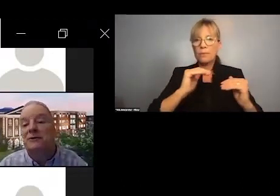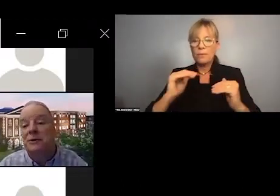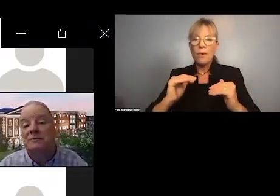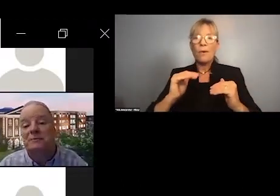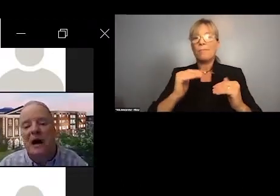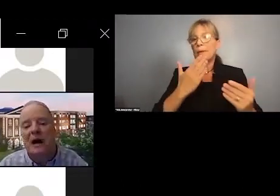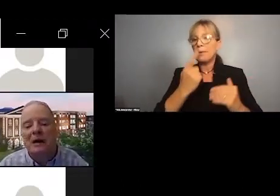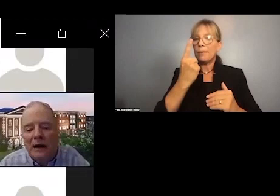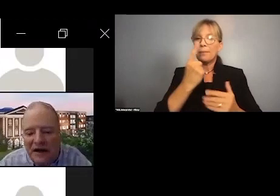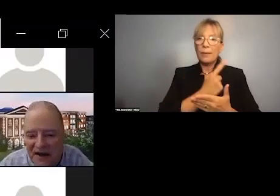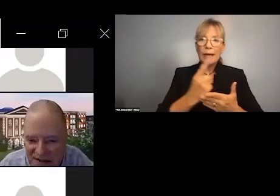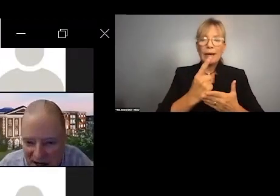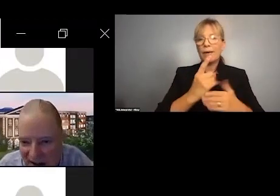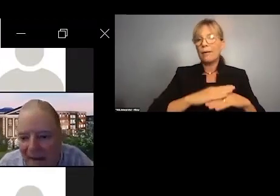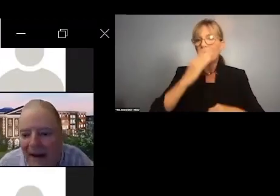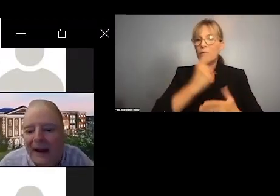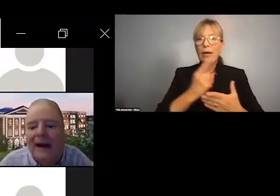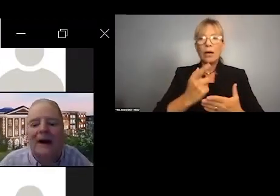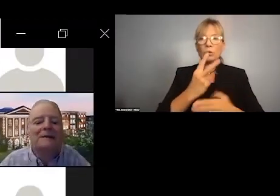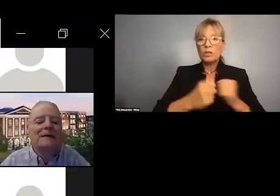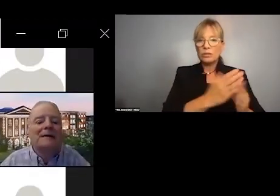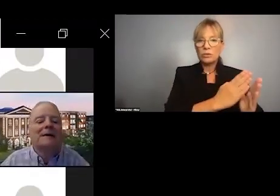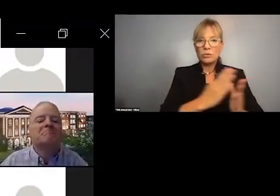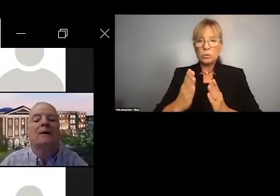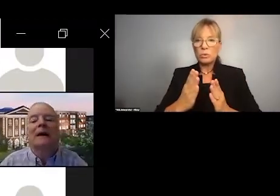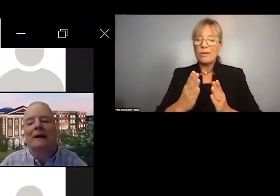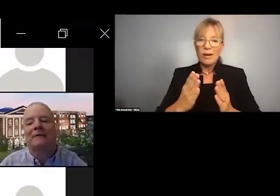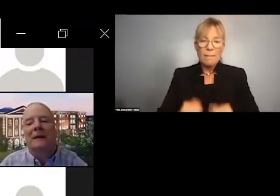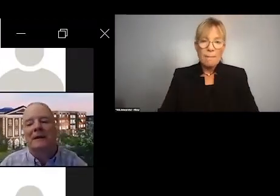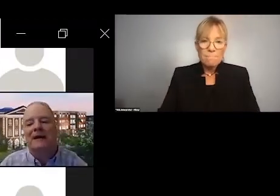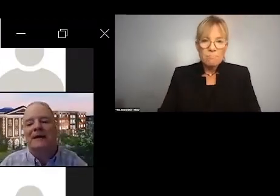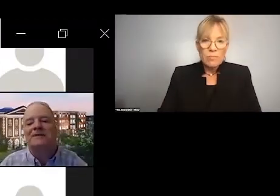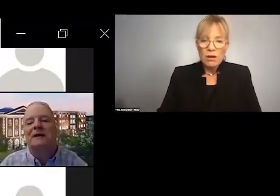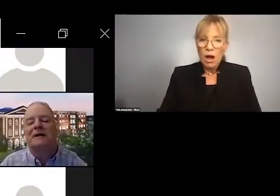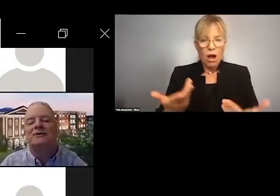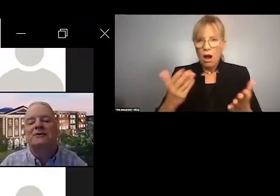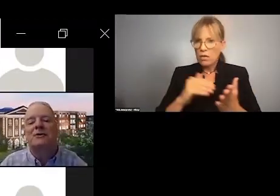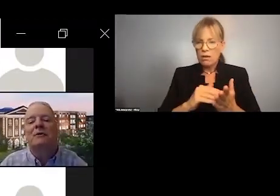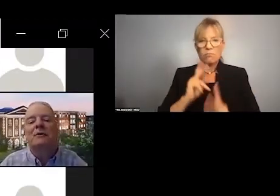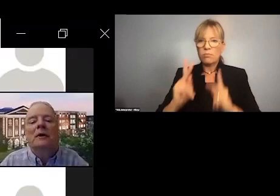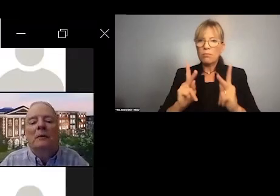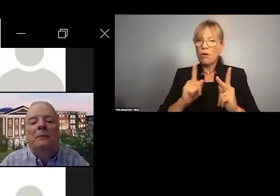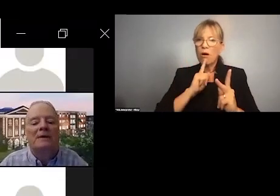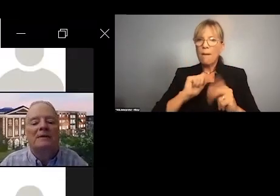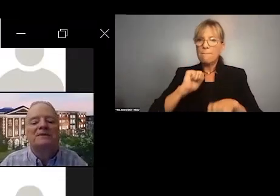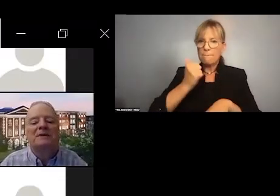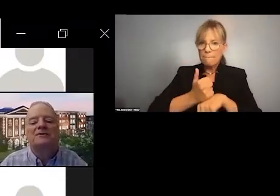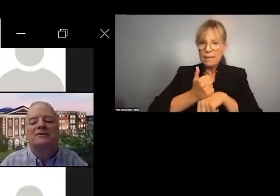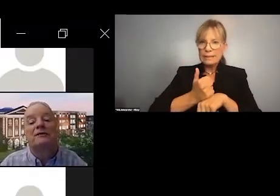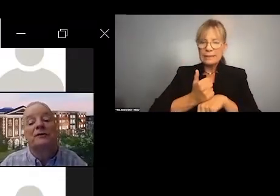the hospital in the 2 years prior to the study. And, again, people are facing